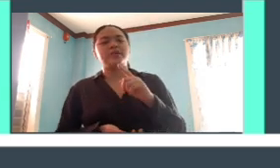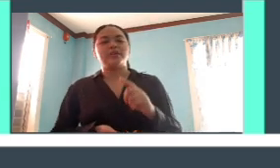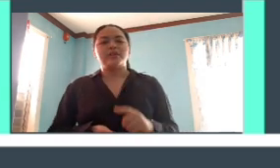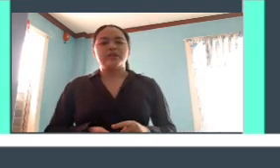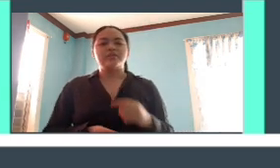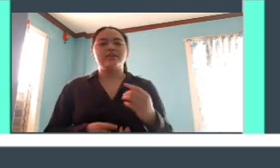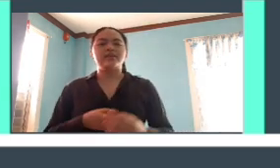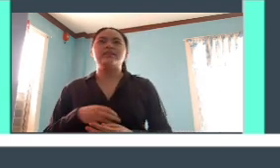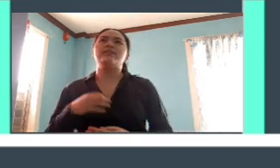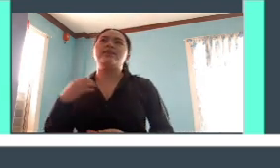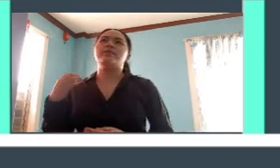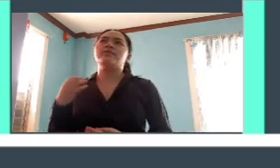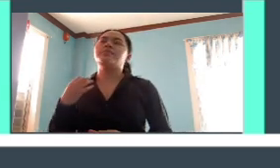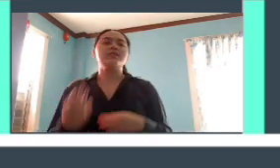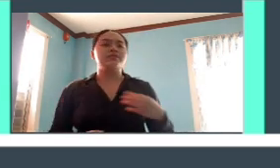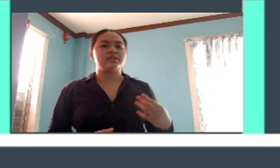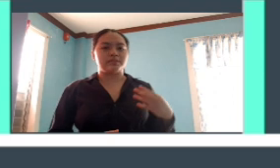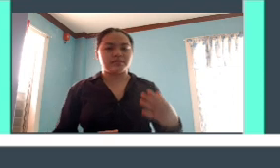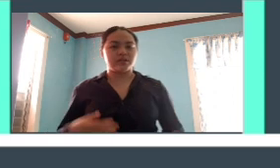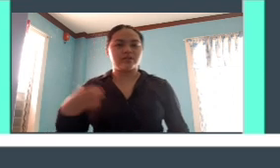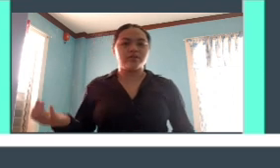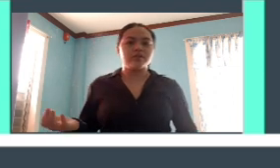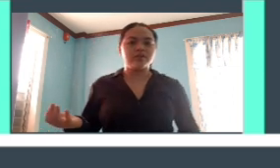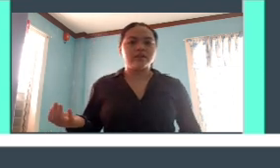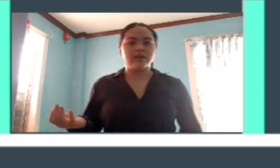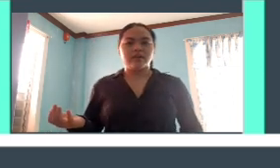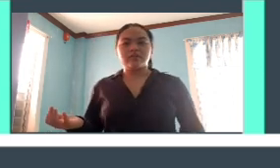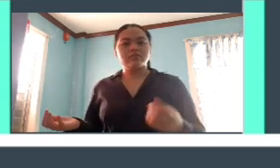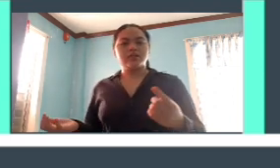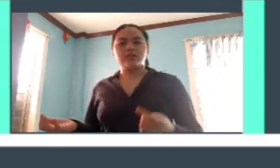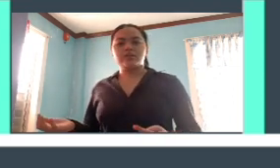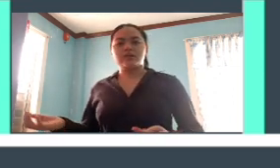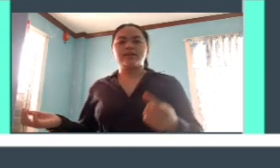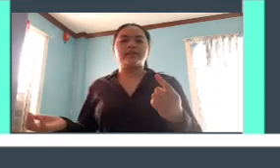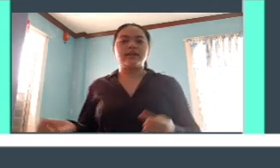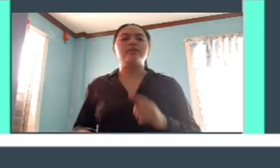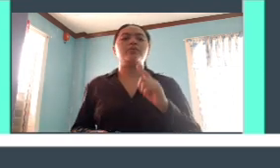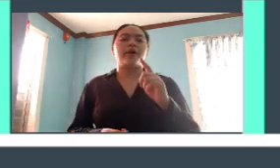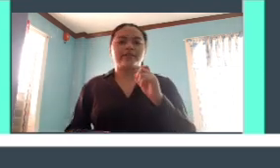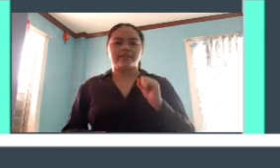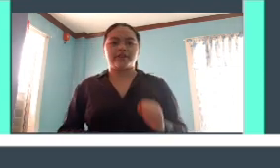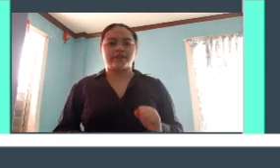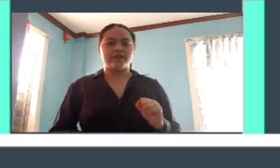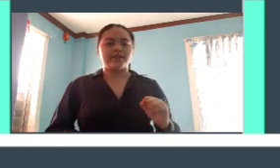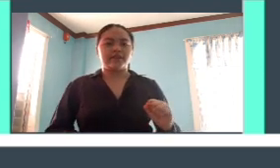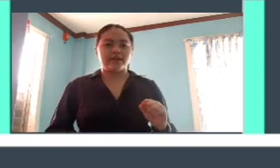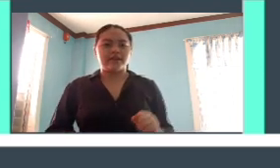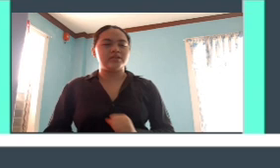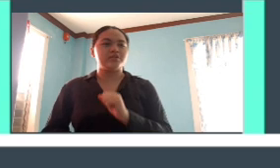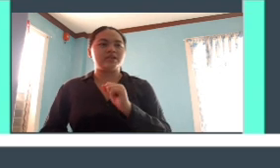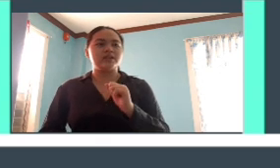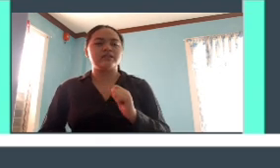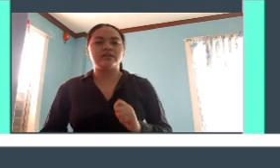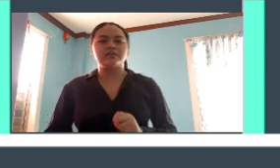sugar, and collecting minerals from the soil, and also collecting water. Now